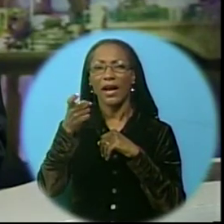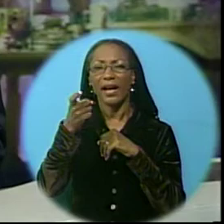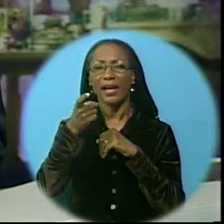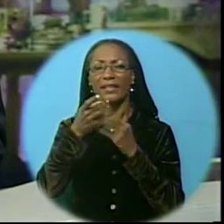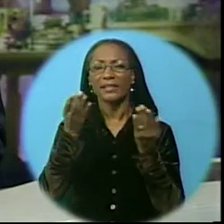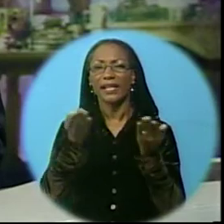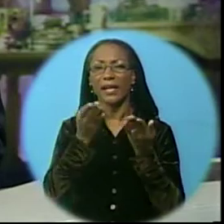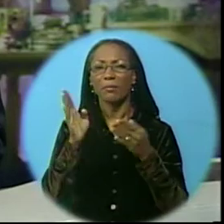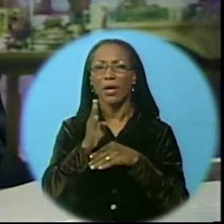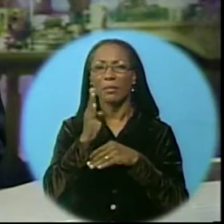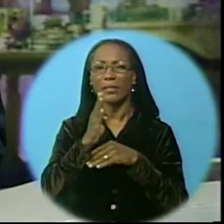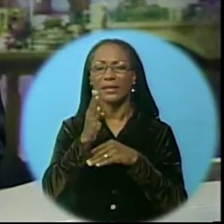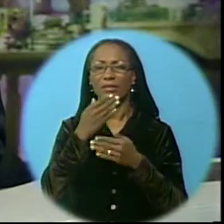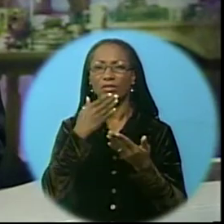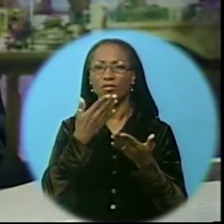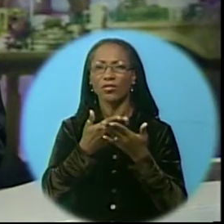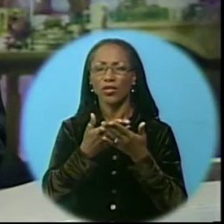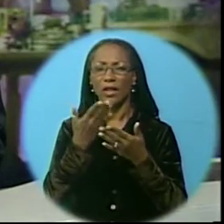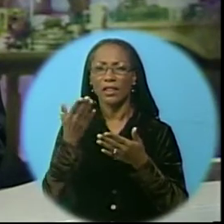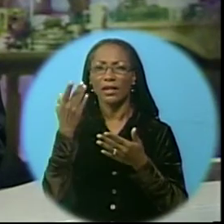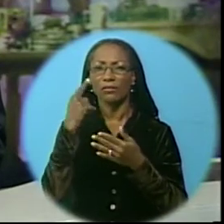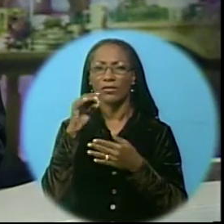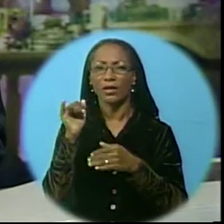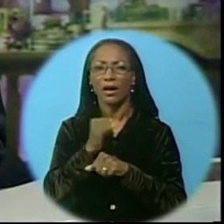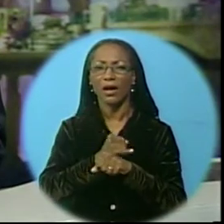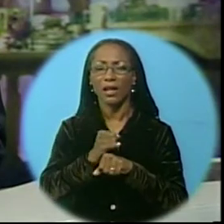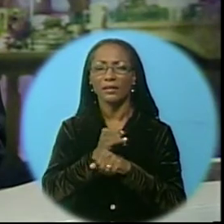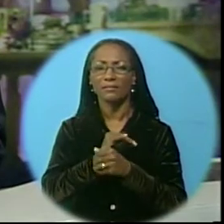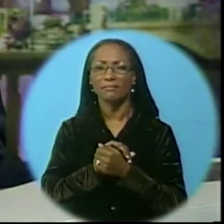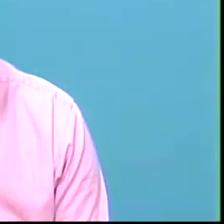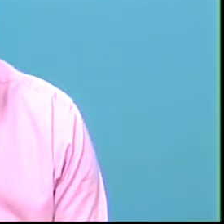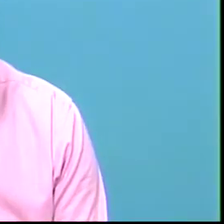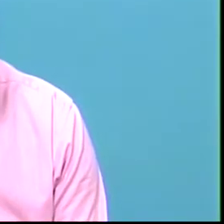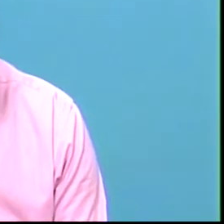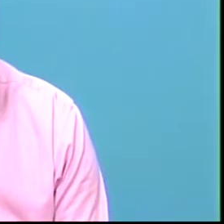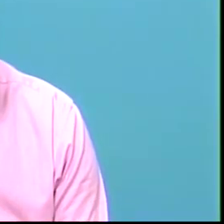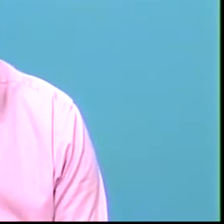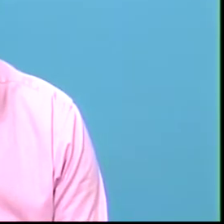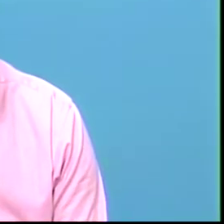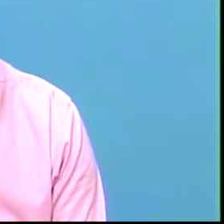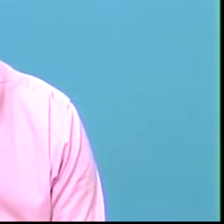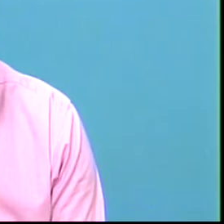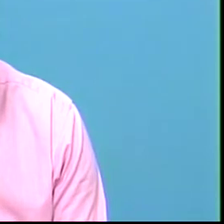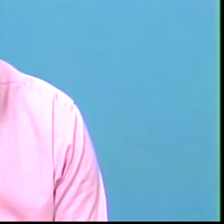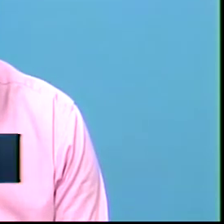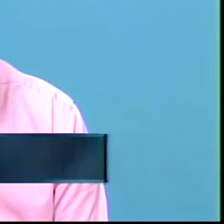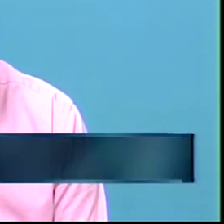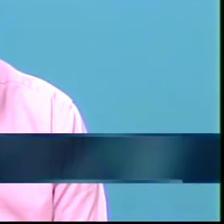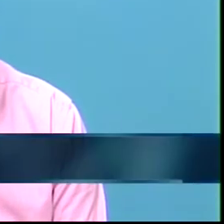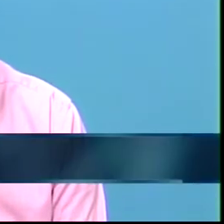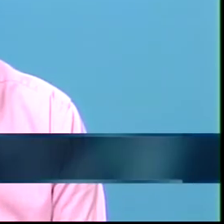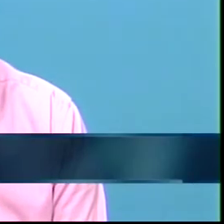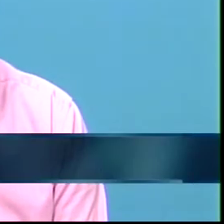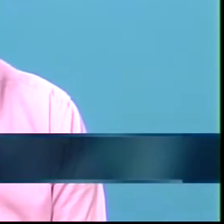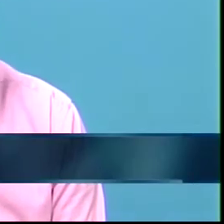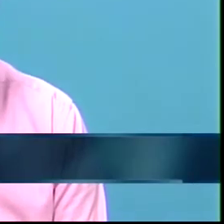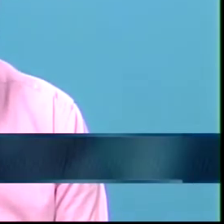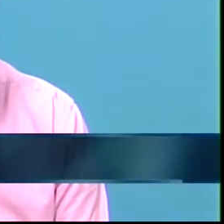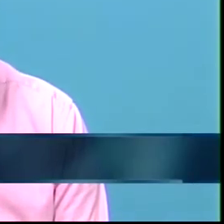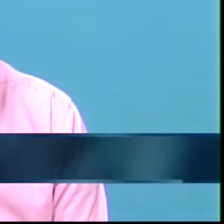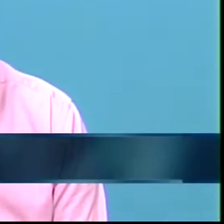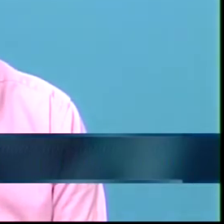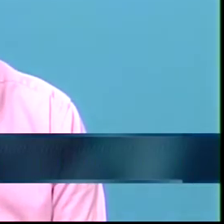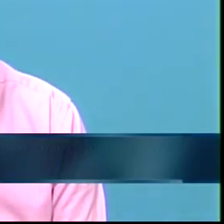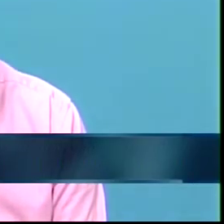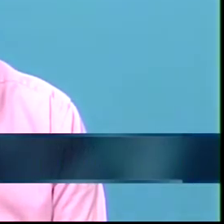real privilege for the island. In this region, we need to be exposed to all the new